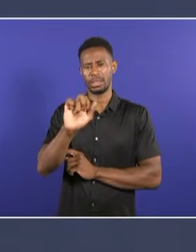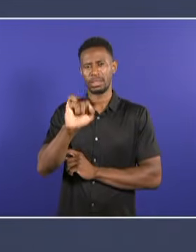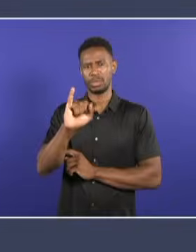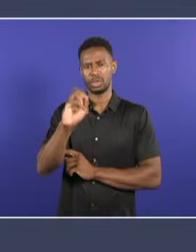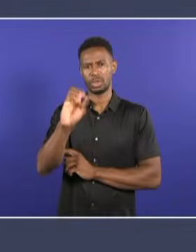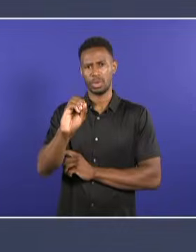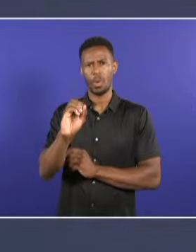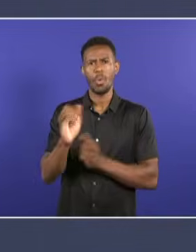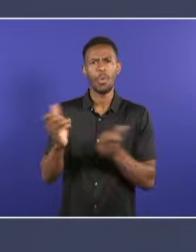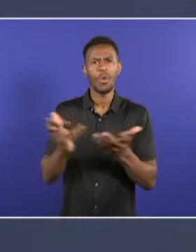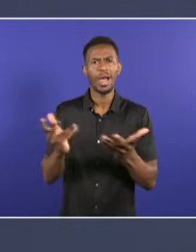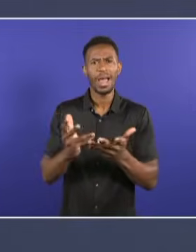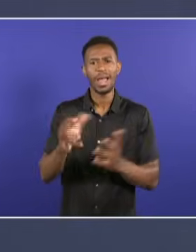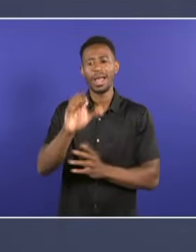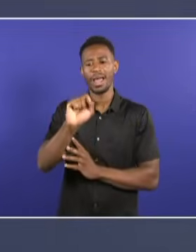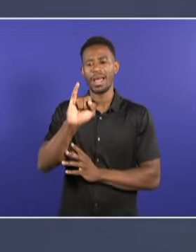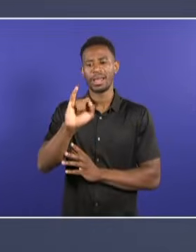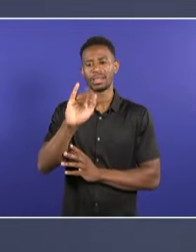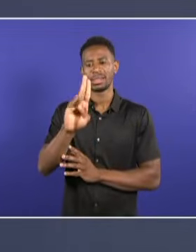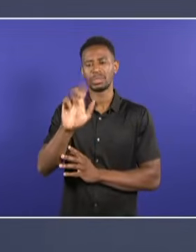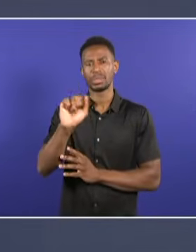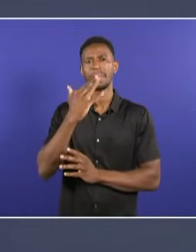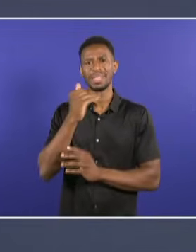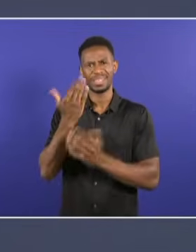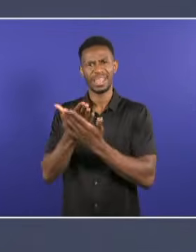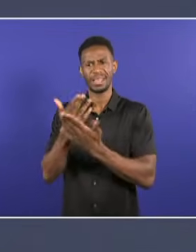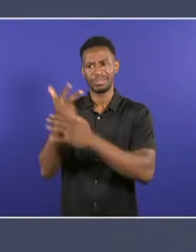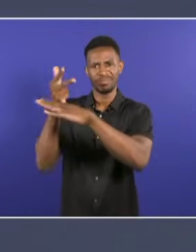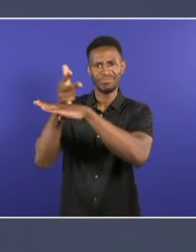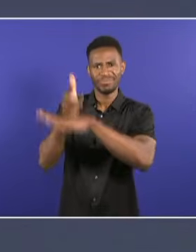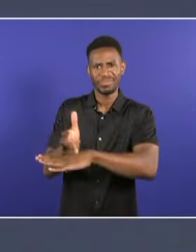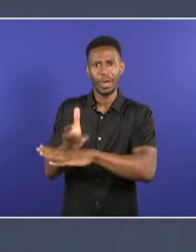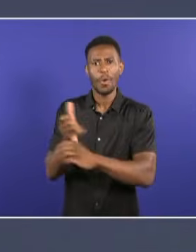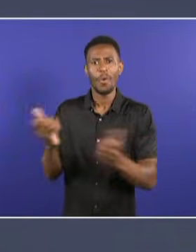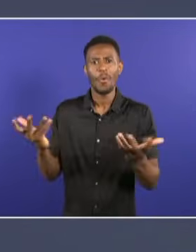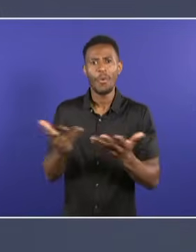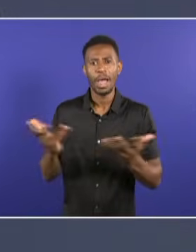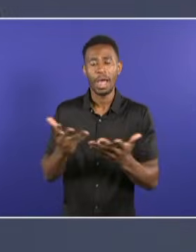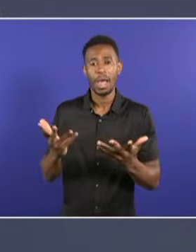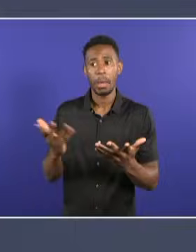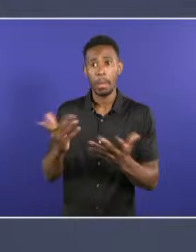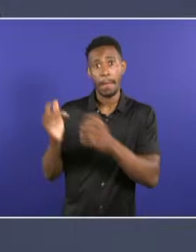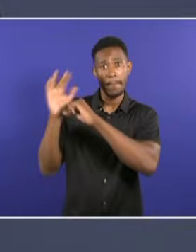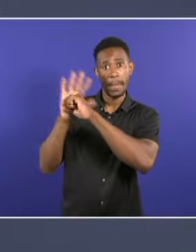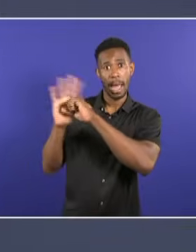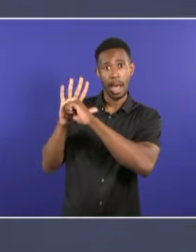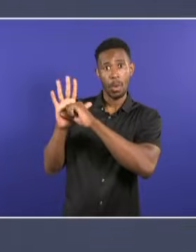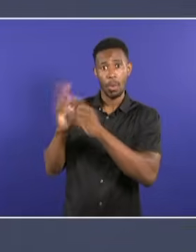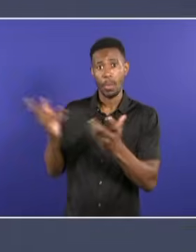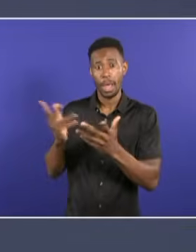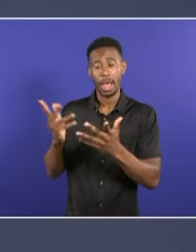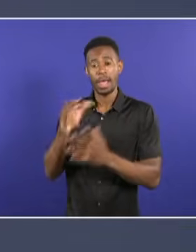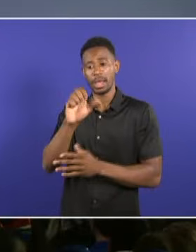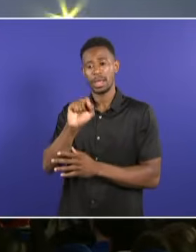Sibusiso. Can we get the cameras on him? Is he backstage?